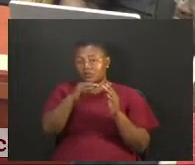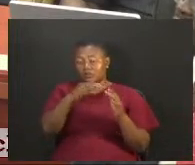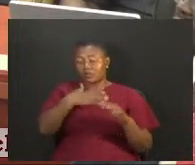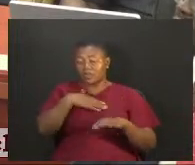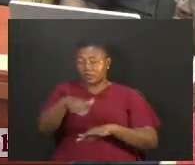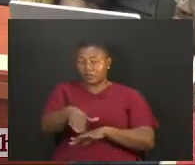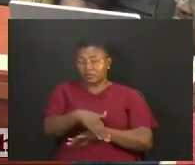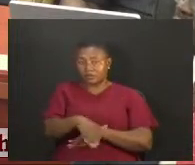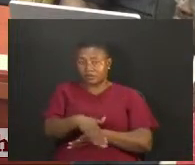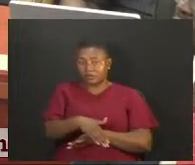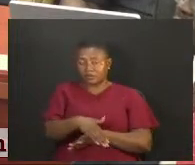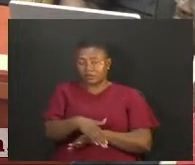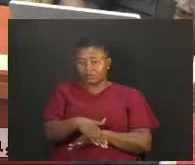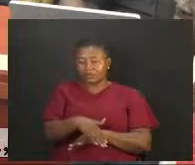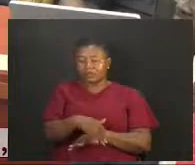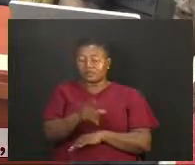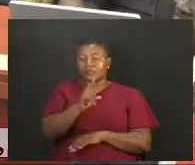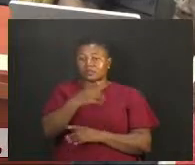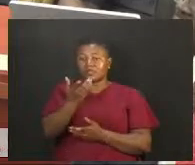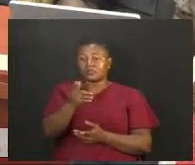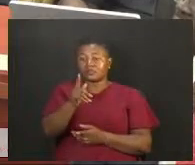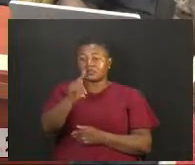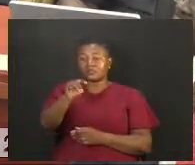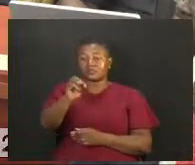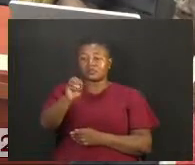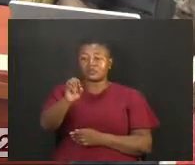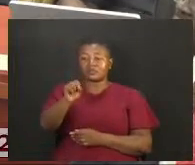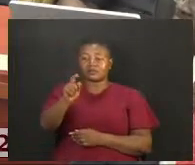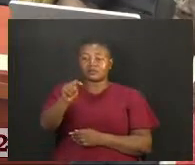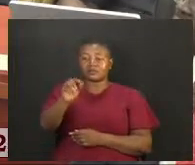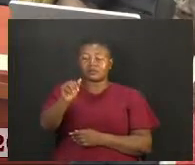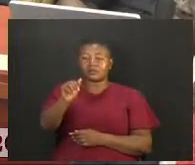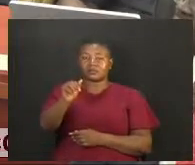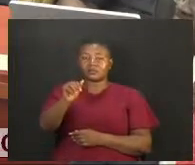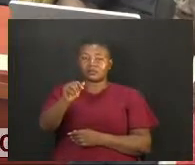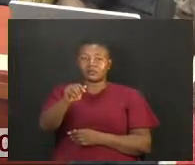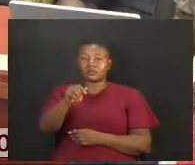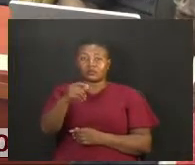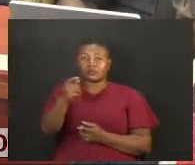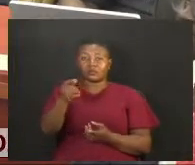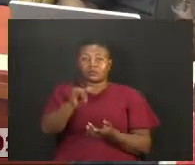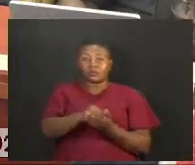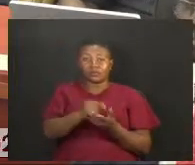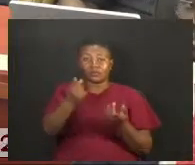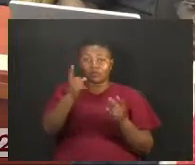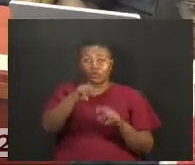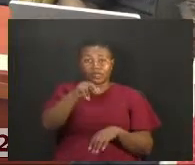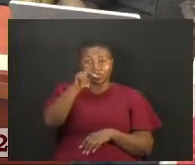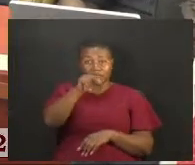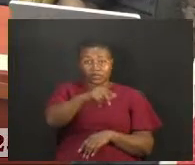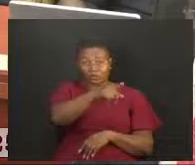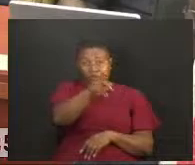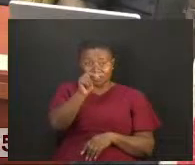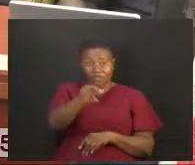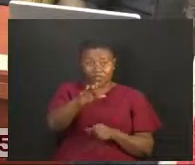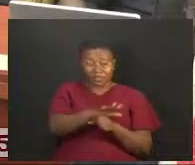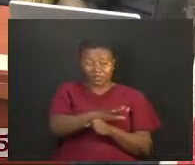It's testimony to the fact that when they are needed, they will be here.